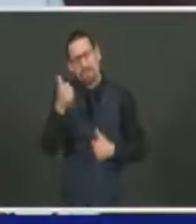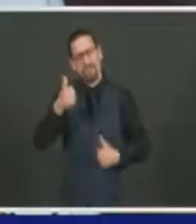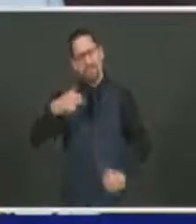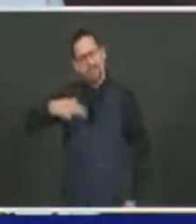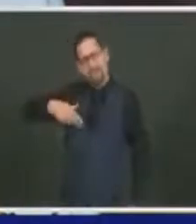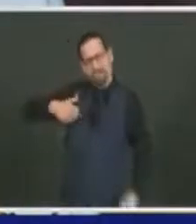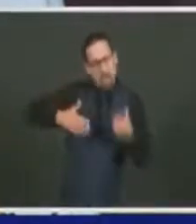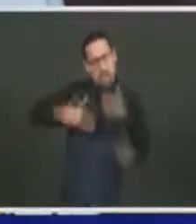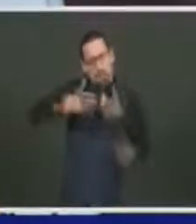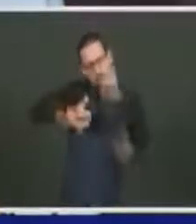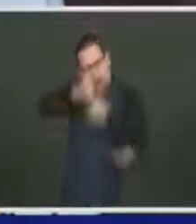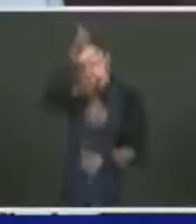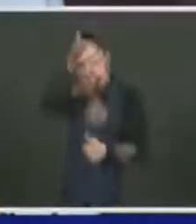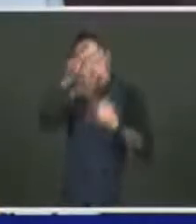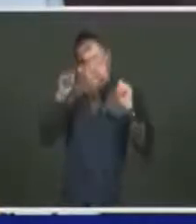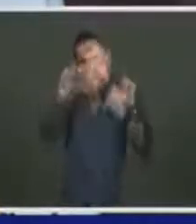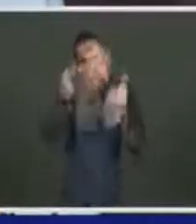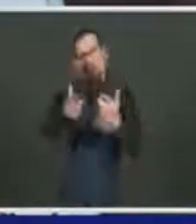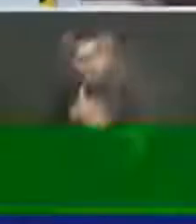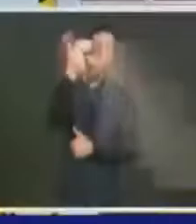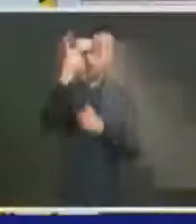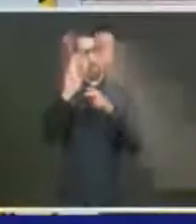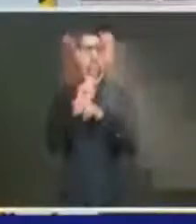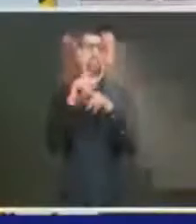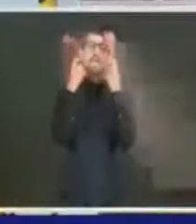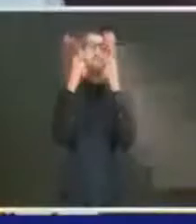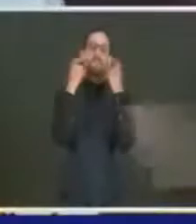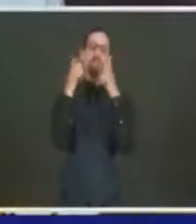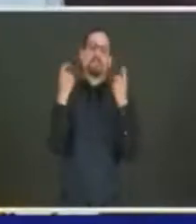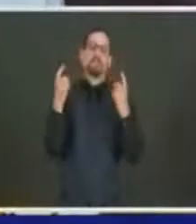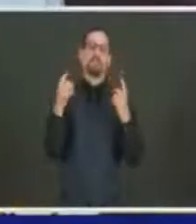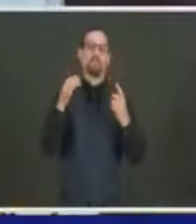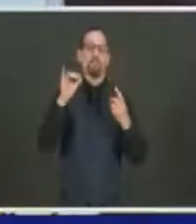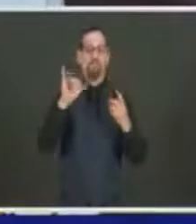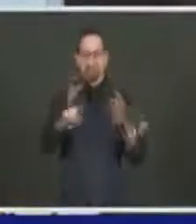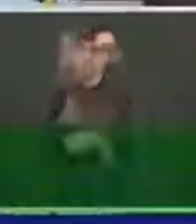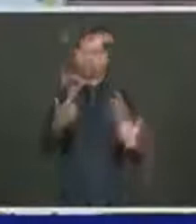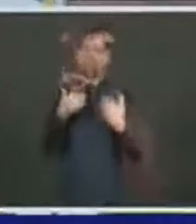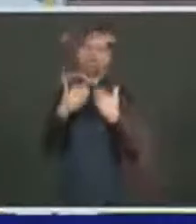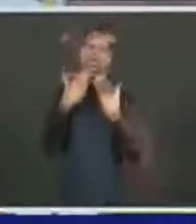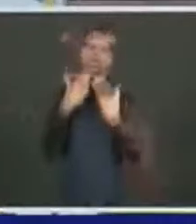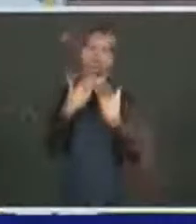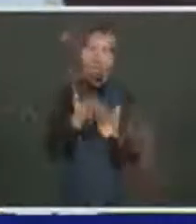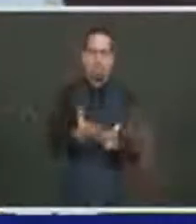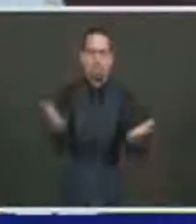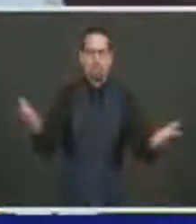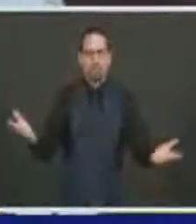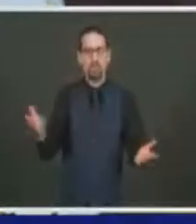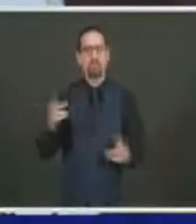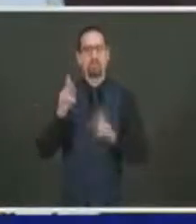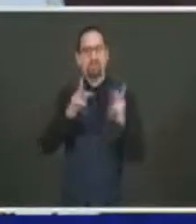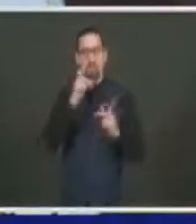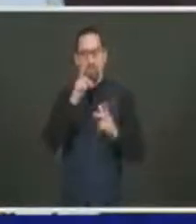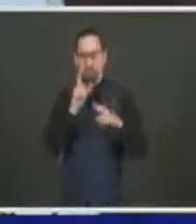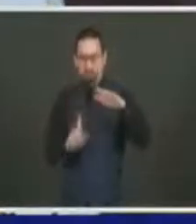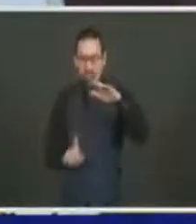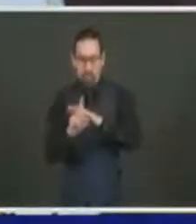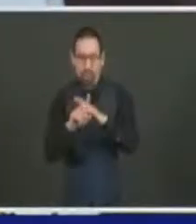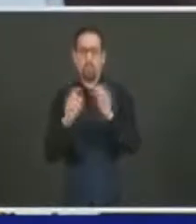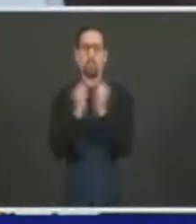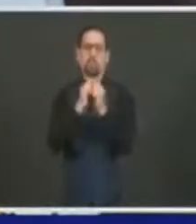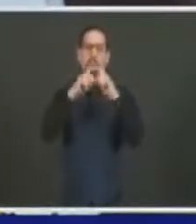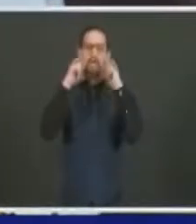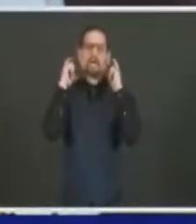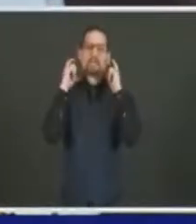masks. And that's with huge thanks to the people who already came wearing the masks, as well